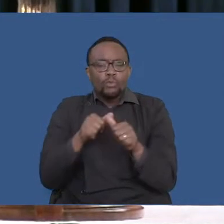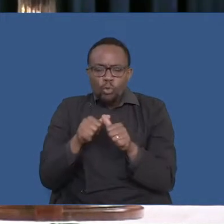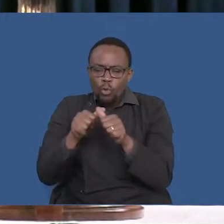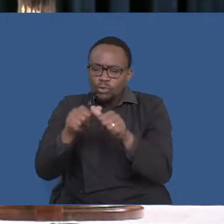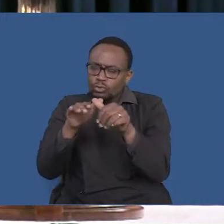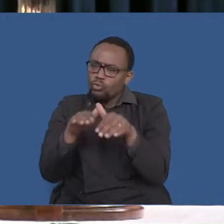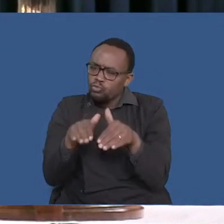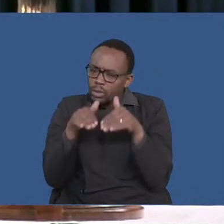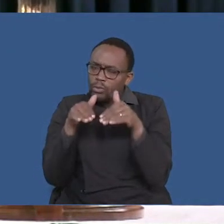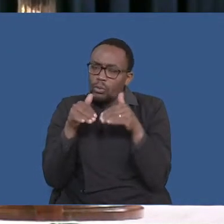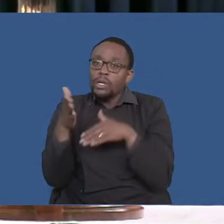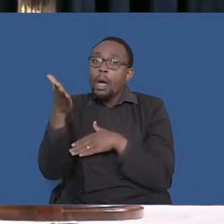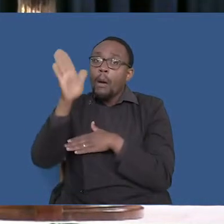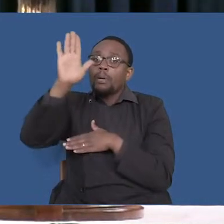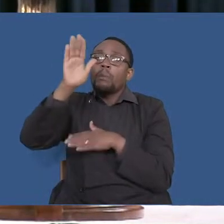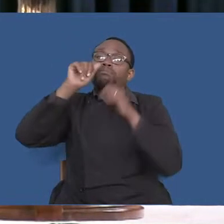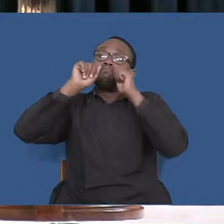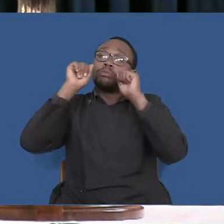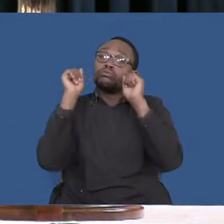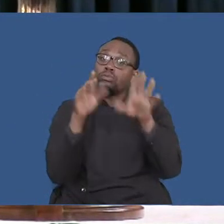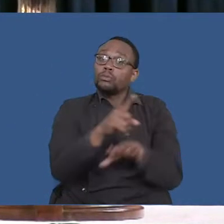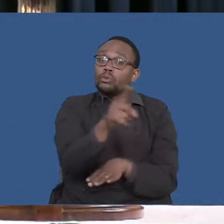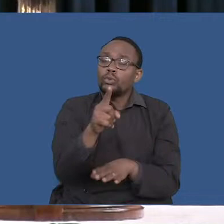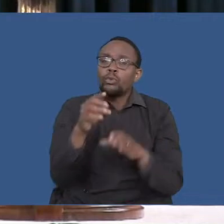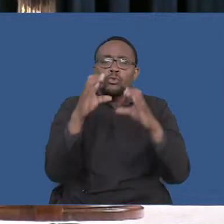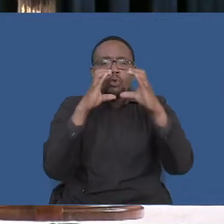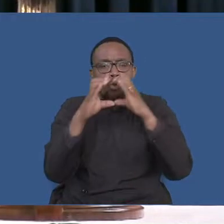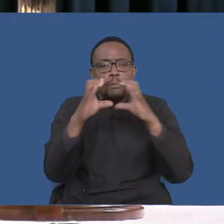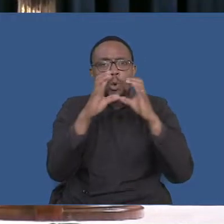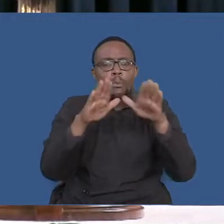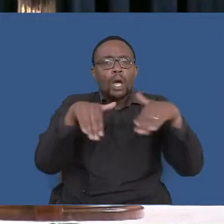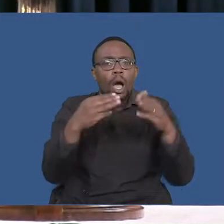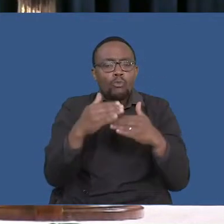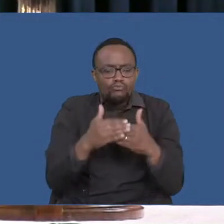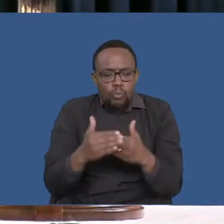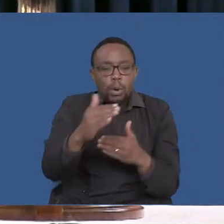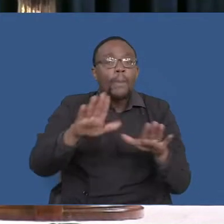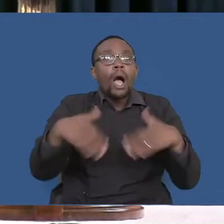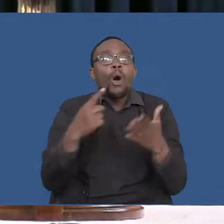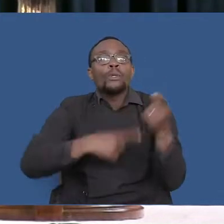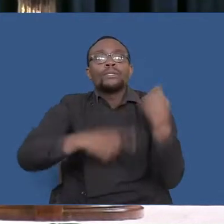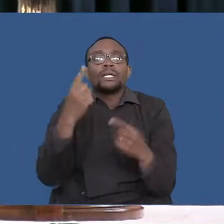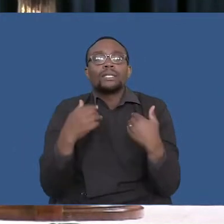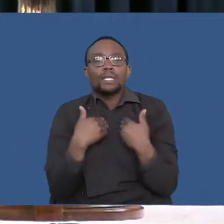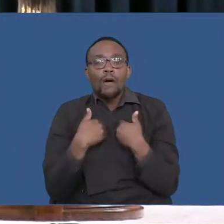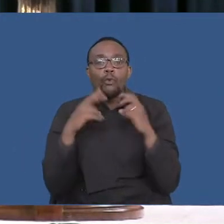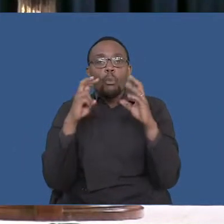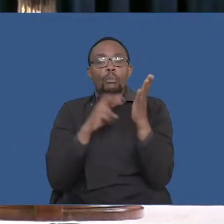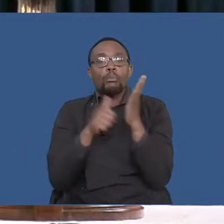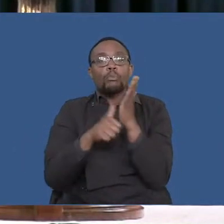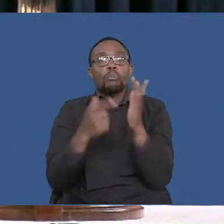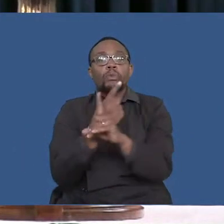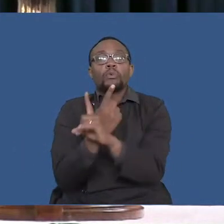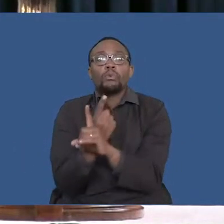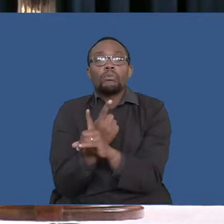on him, he's going to bless you and he's going to speak to you on how to overcome that issue. I